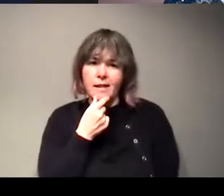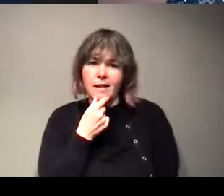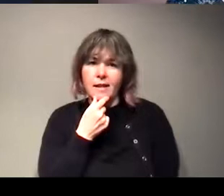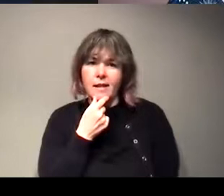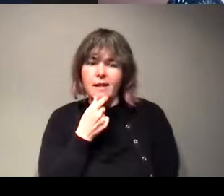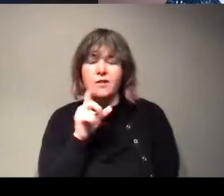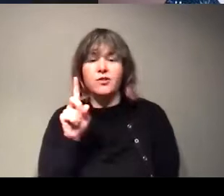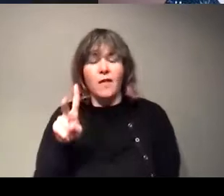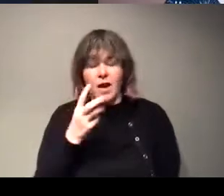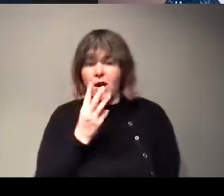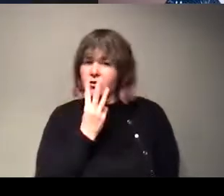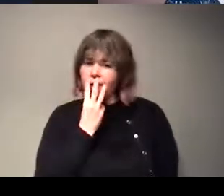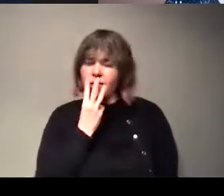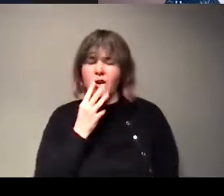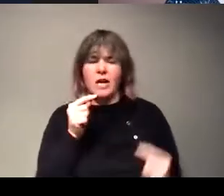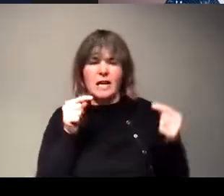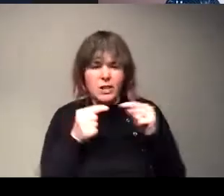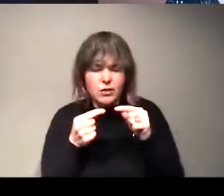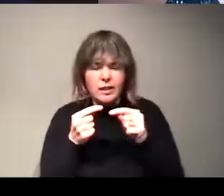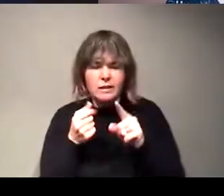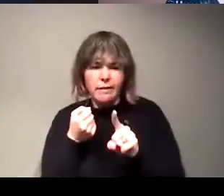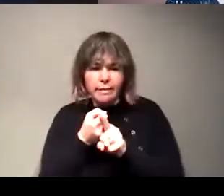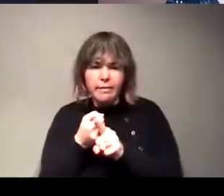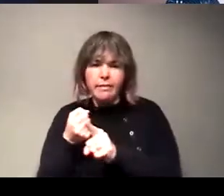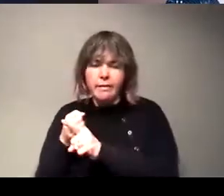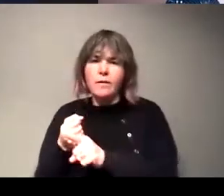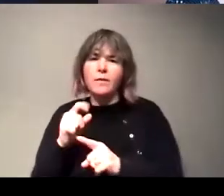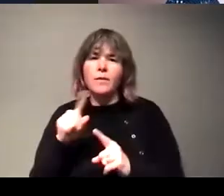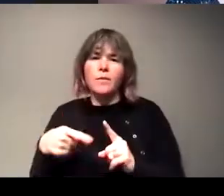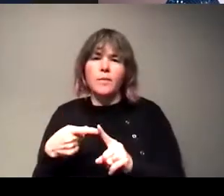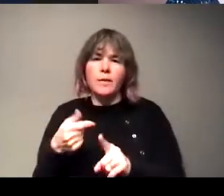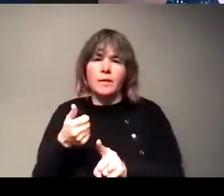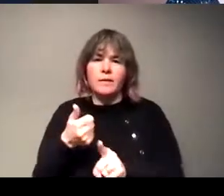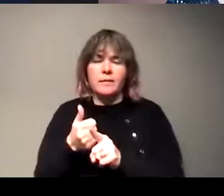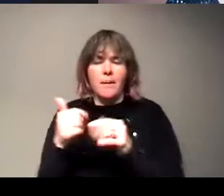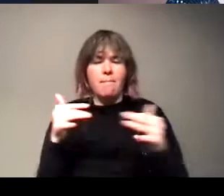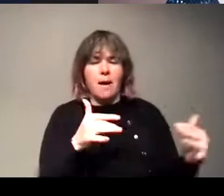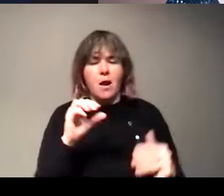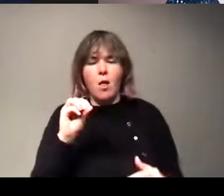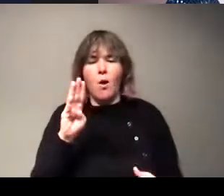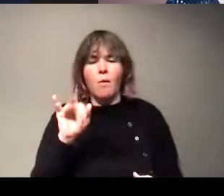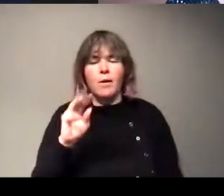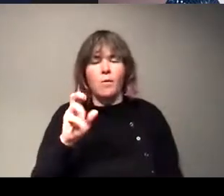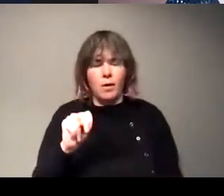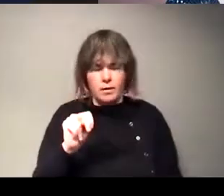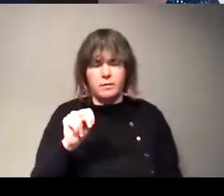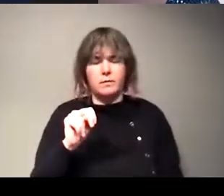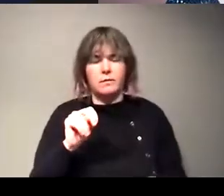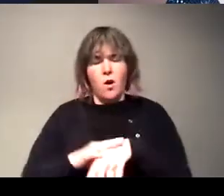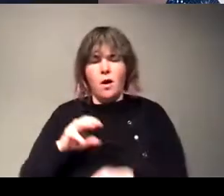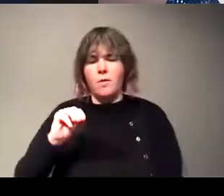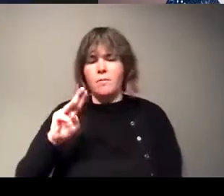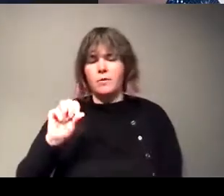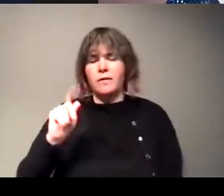Darth Vader, he gets his injuries on, when he's has a battle with Obi-Wan on Mustafar, this like